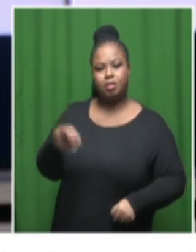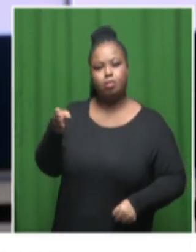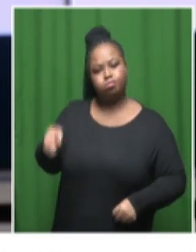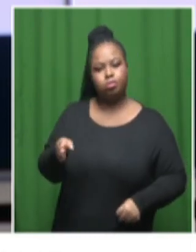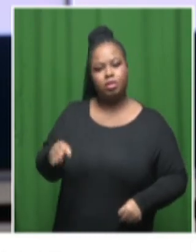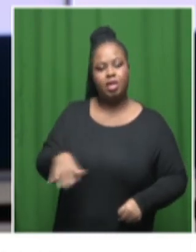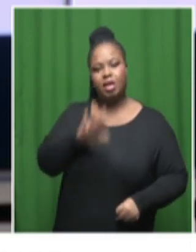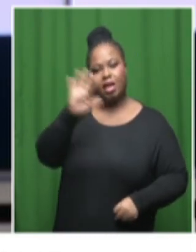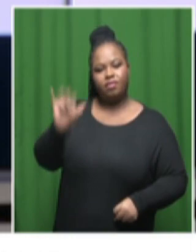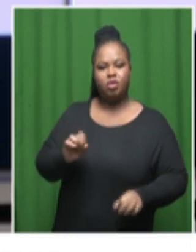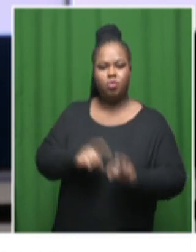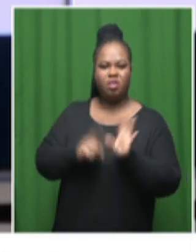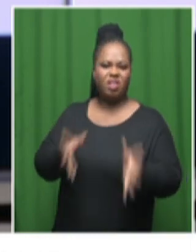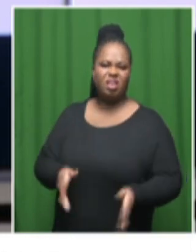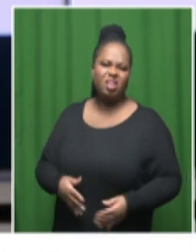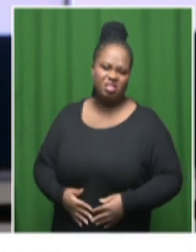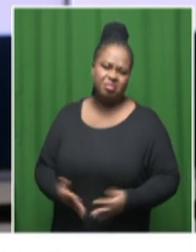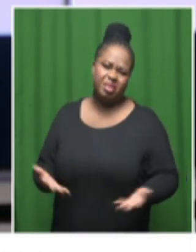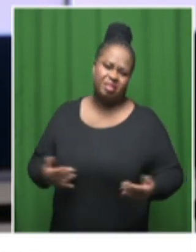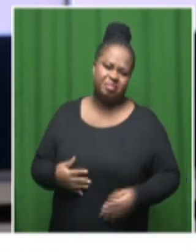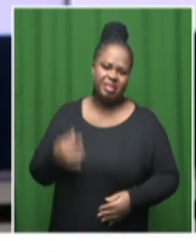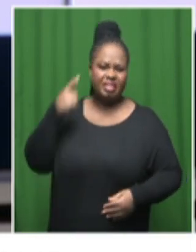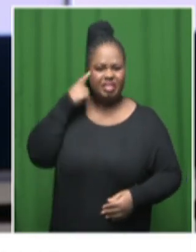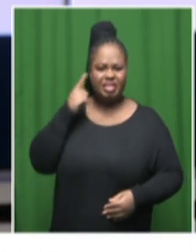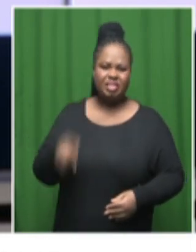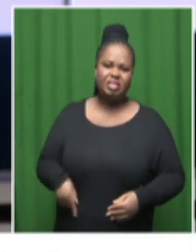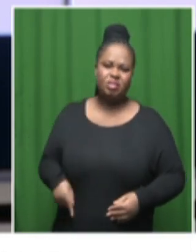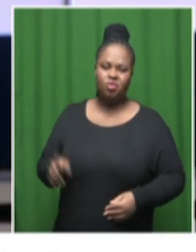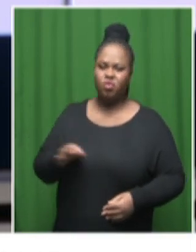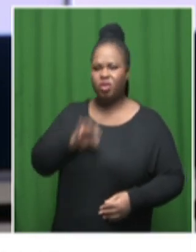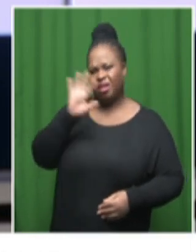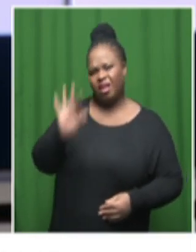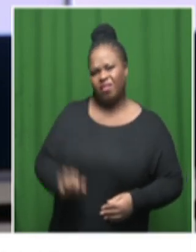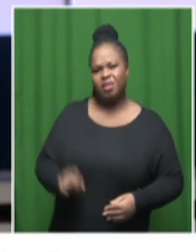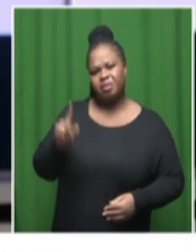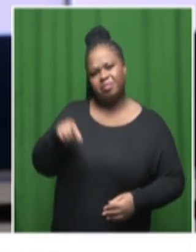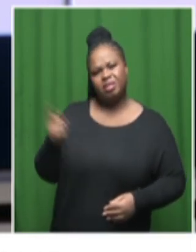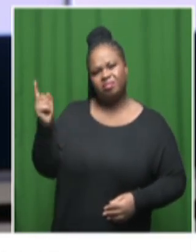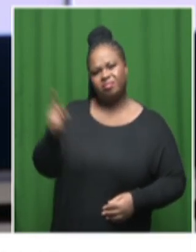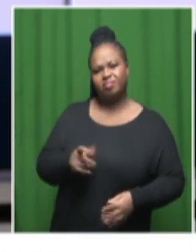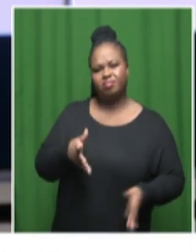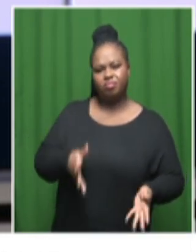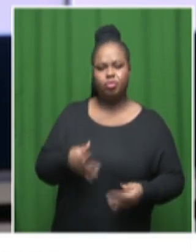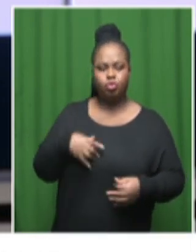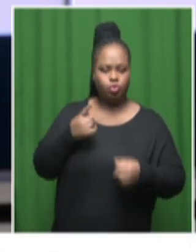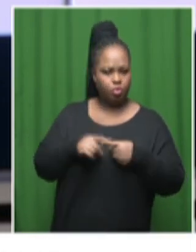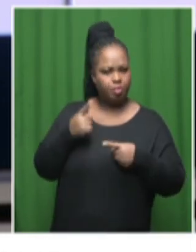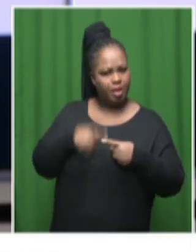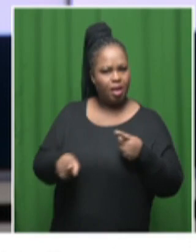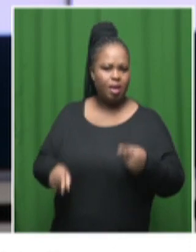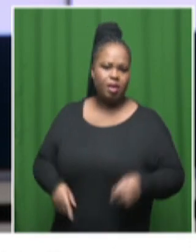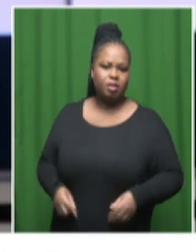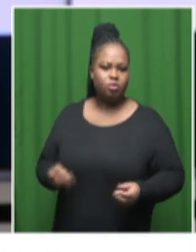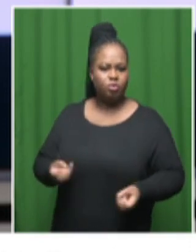playing the Africa qualifiers. So I think they owed it to Africa, you know, to come here and to play and